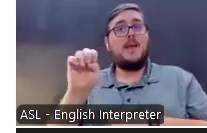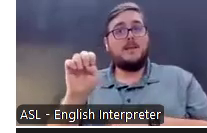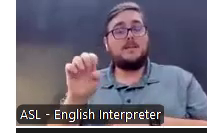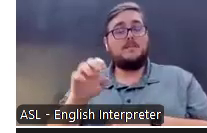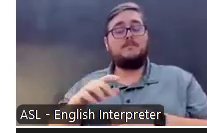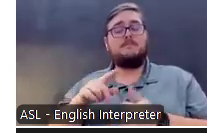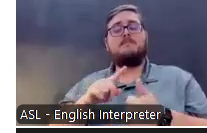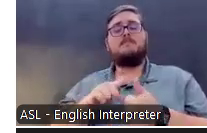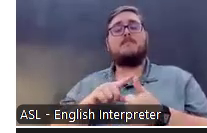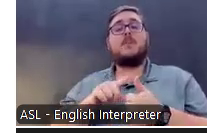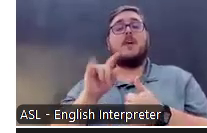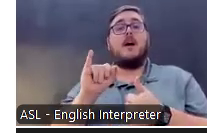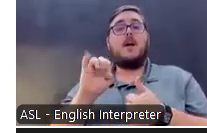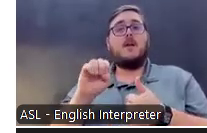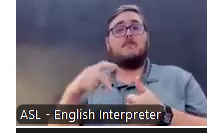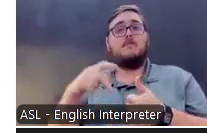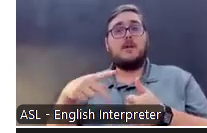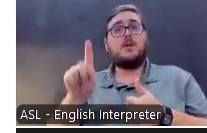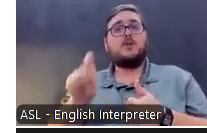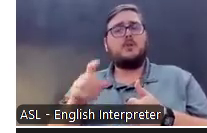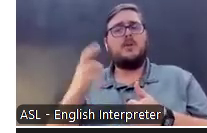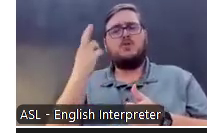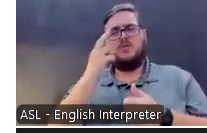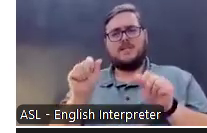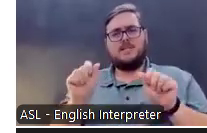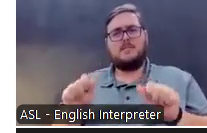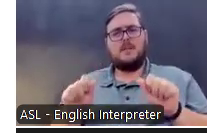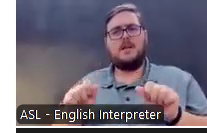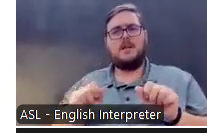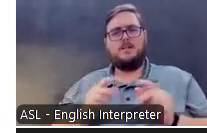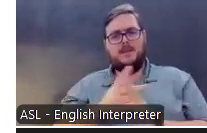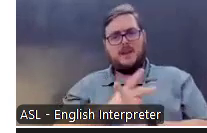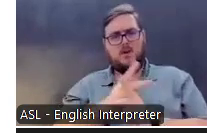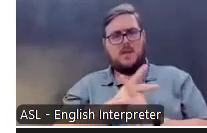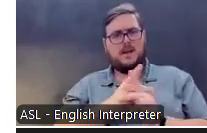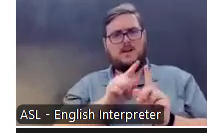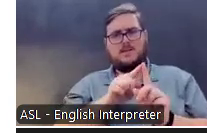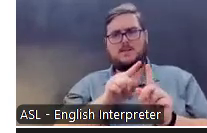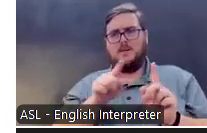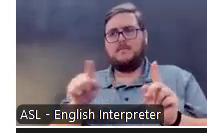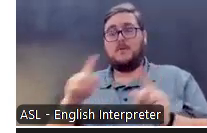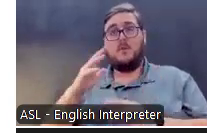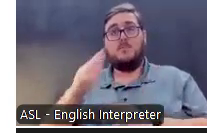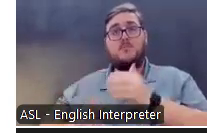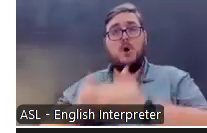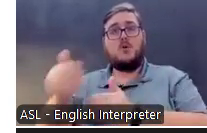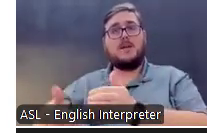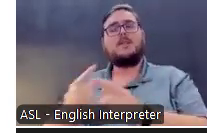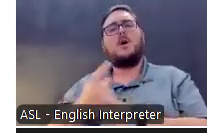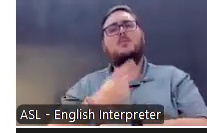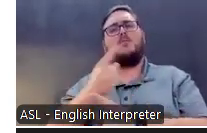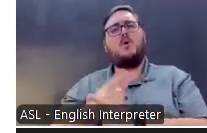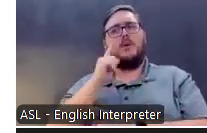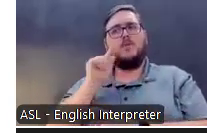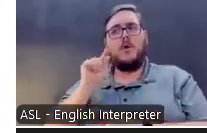be reasonably calculated for the student to make appropriate progress in light of their circumstances,